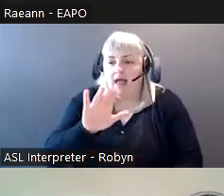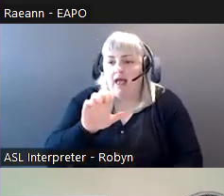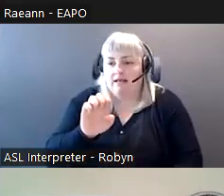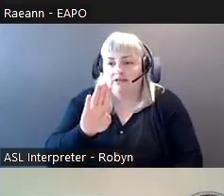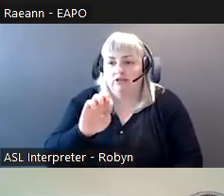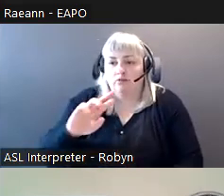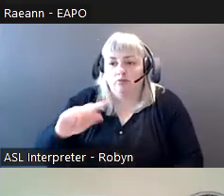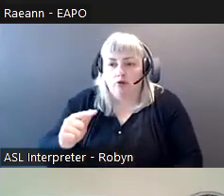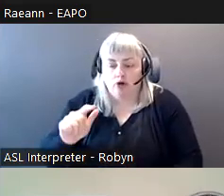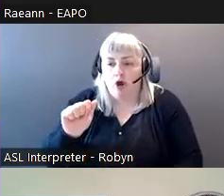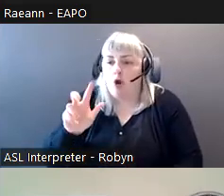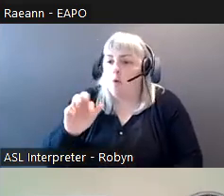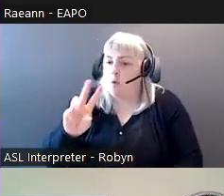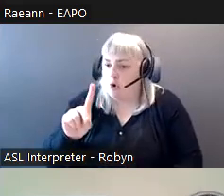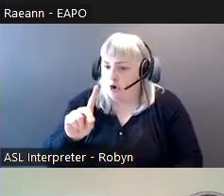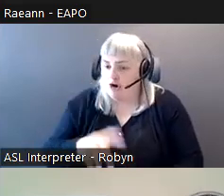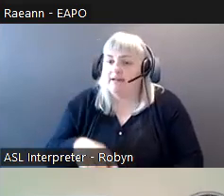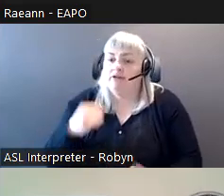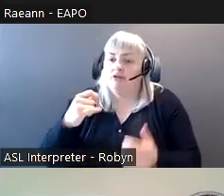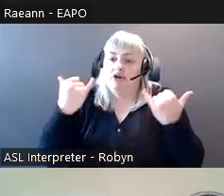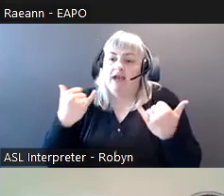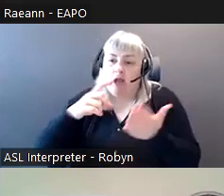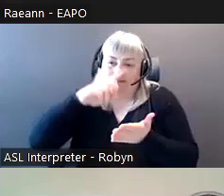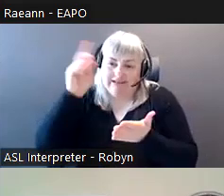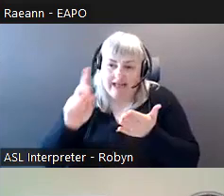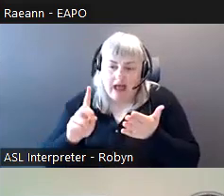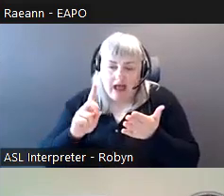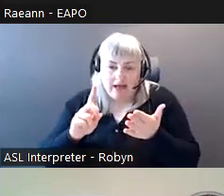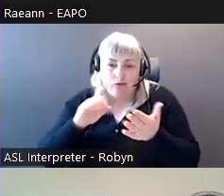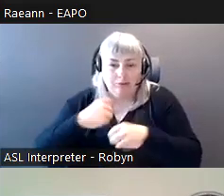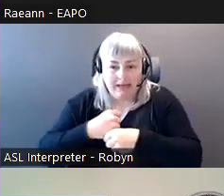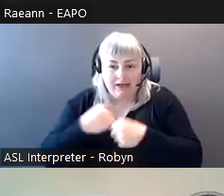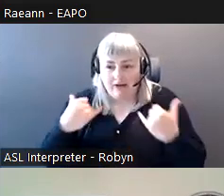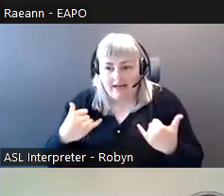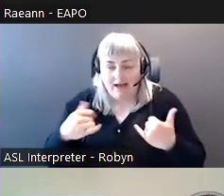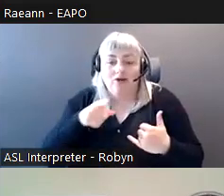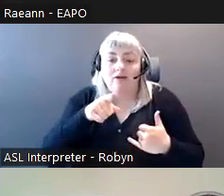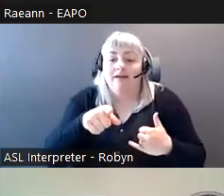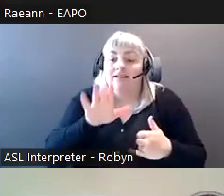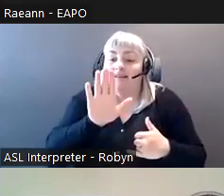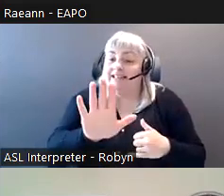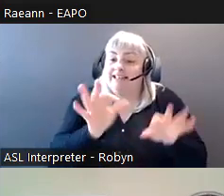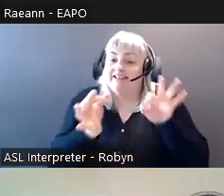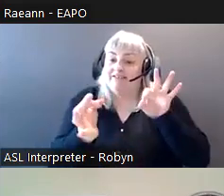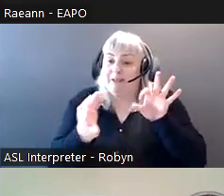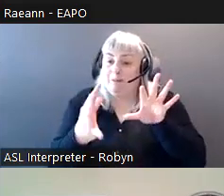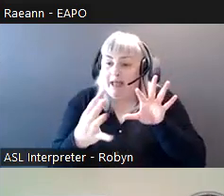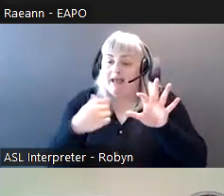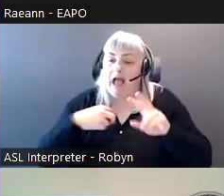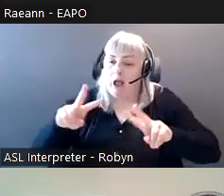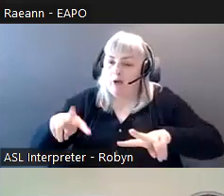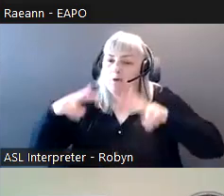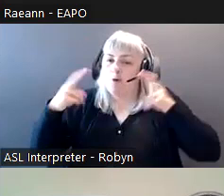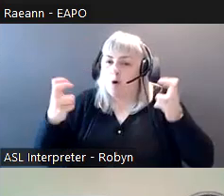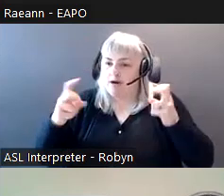being designed and made up as we speak. I did quote Kevin's feedback when he learned about